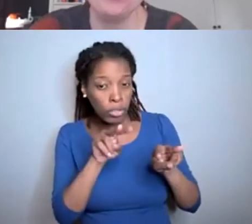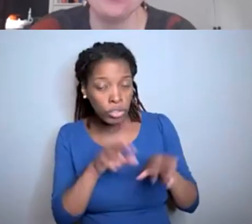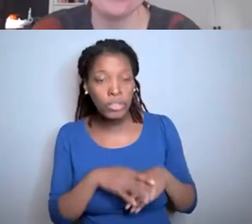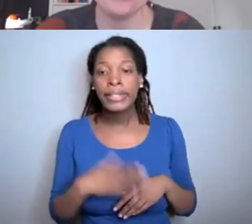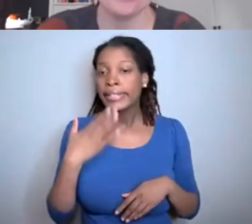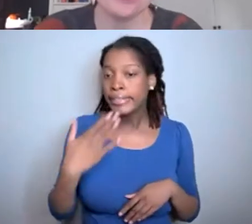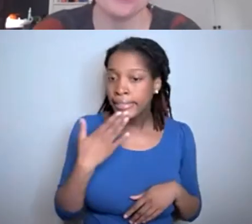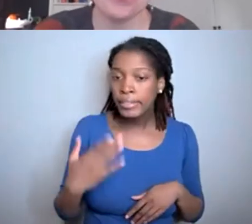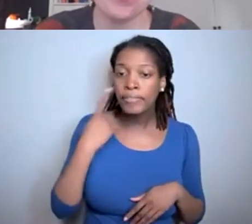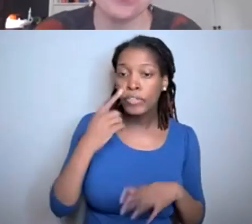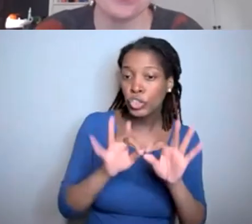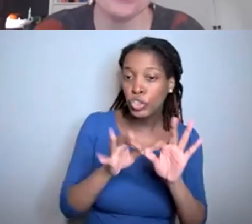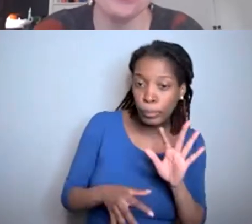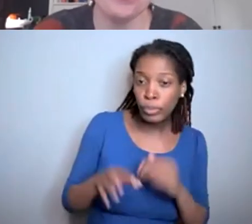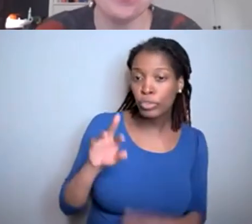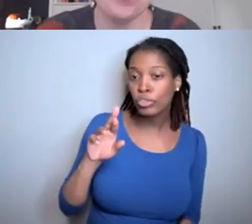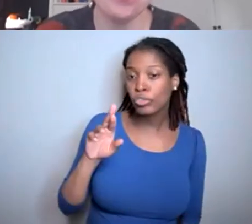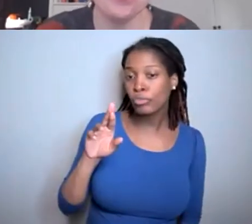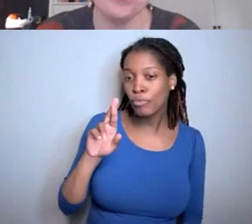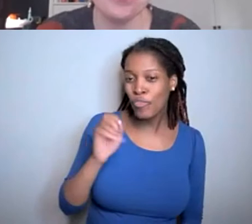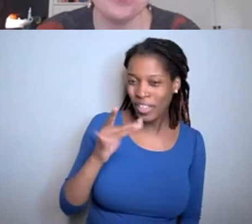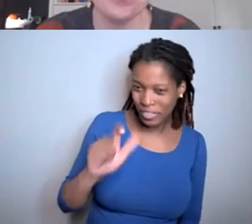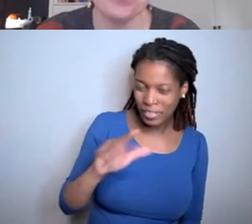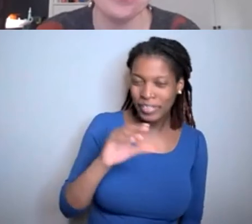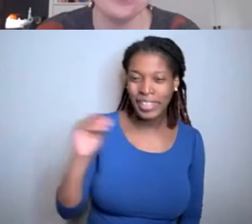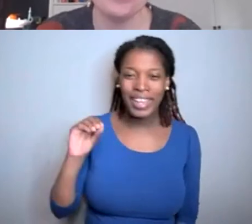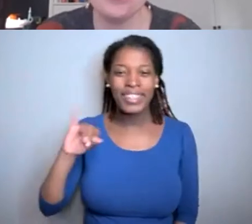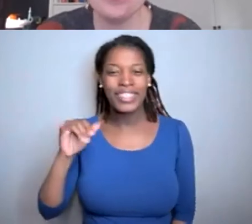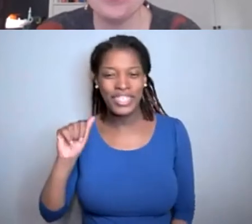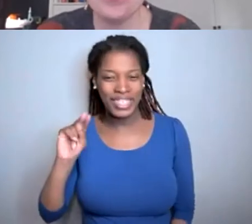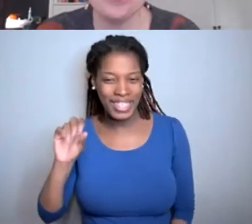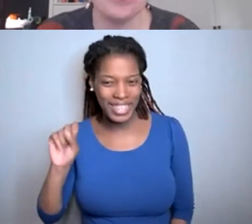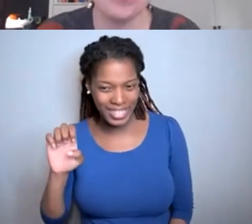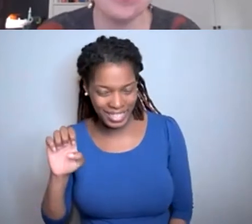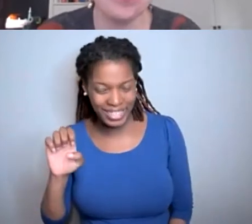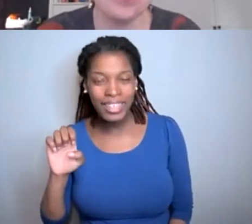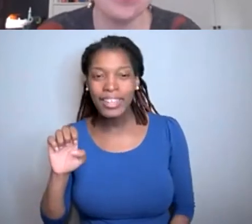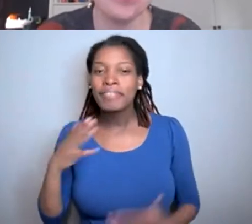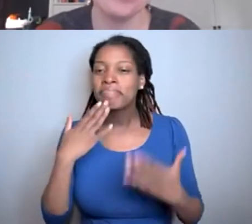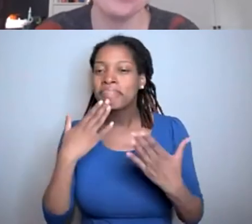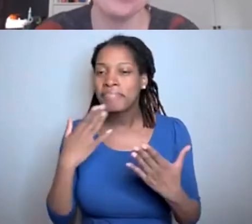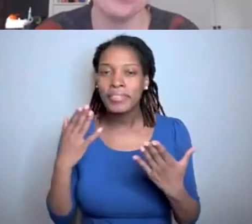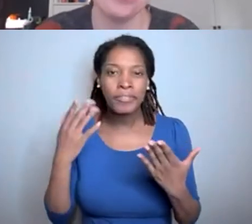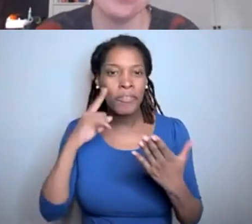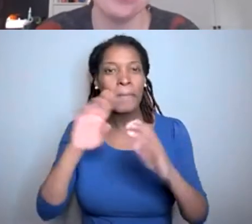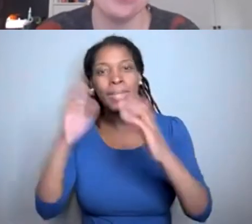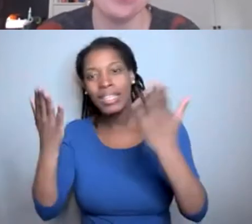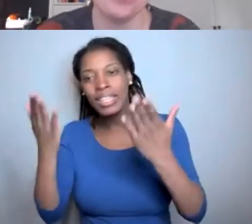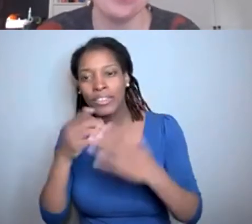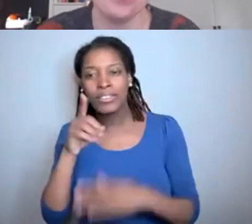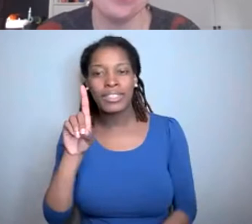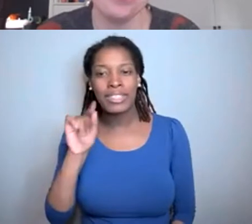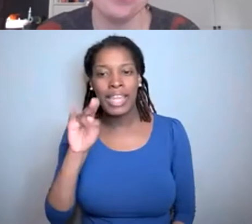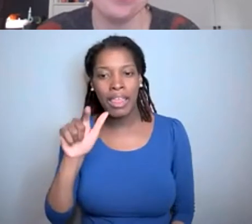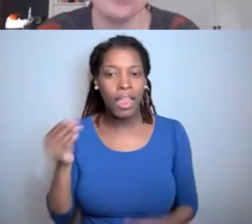rachel and janice i hope i said that right um thank you all for being of course danielle for facilitating we